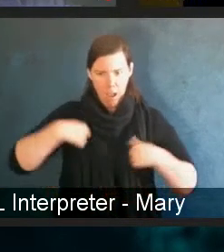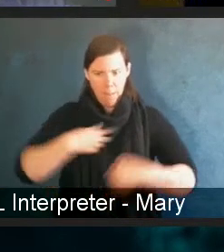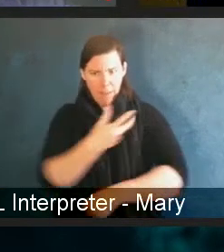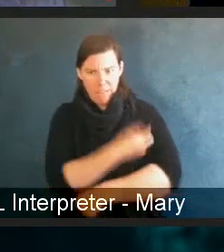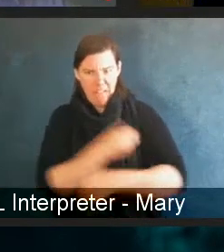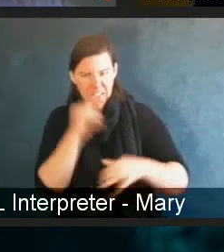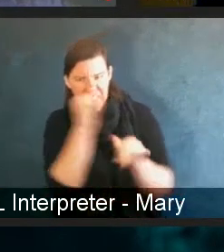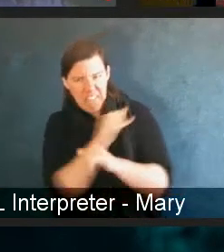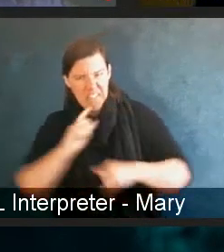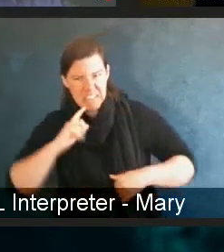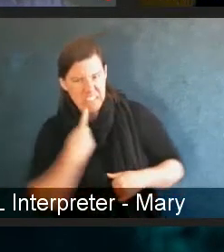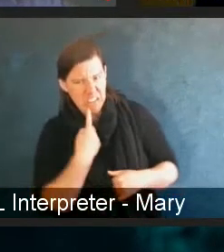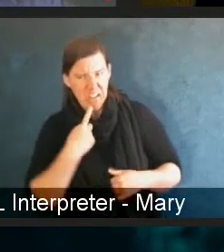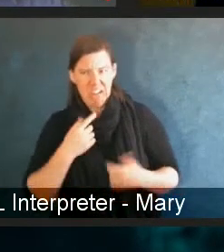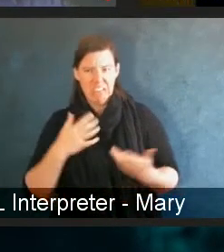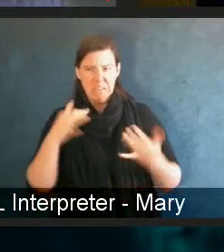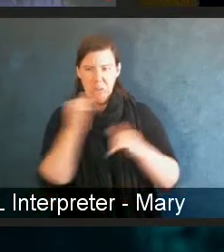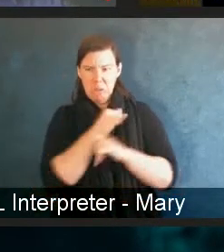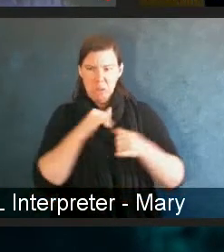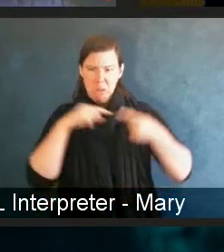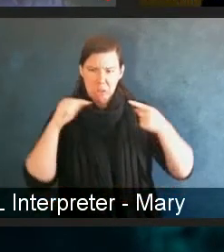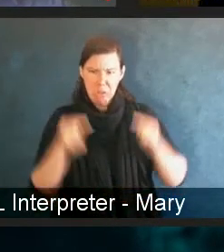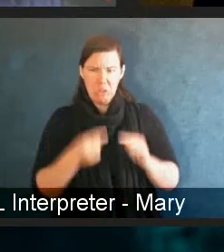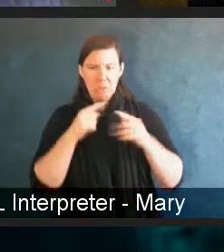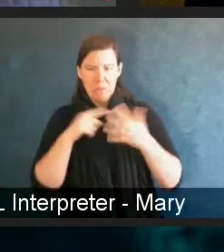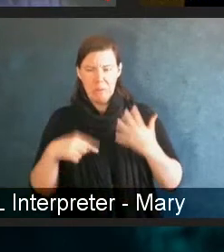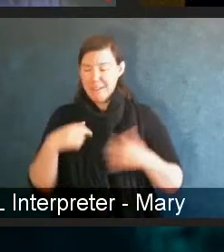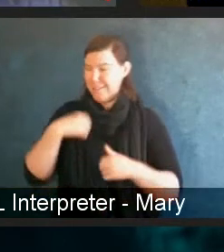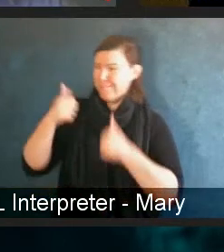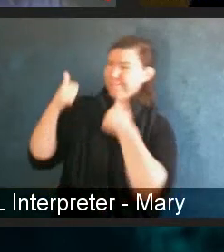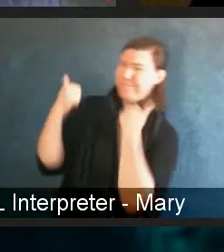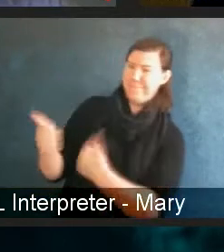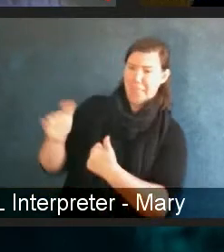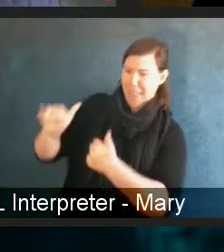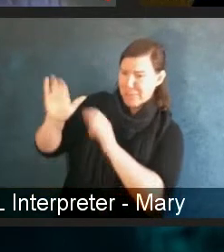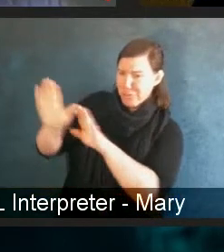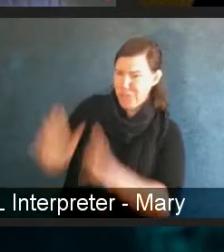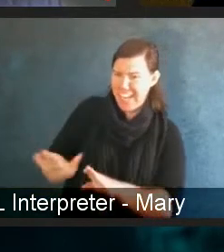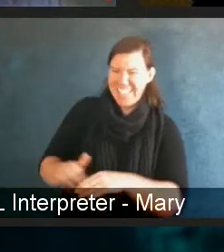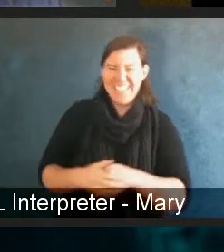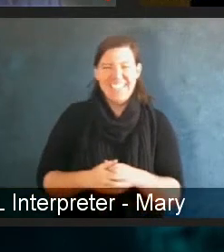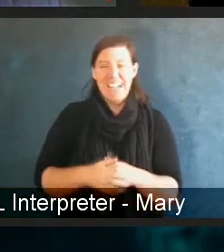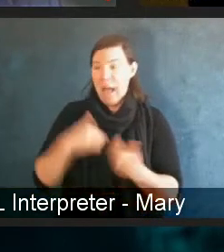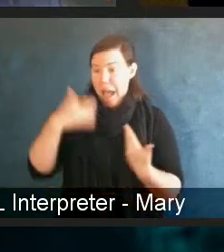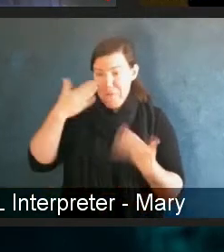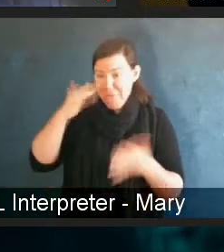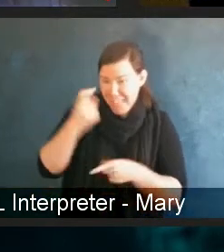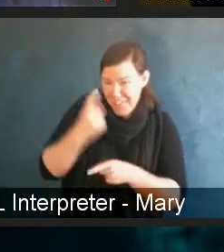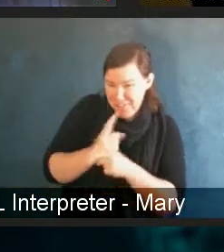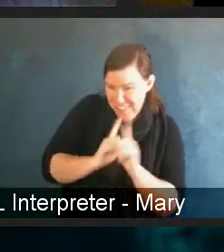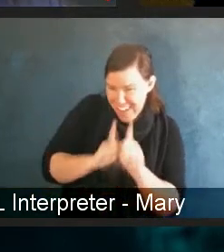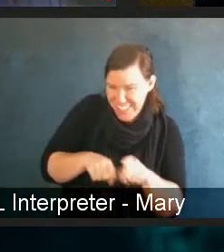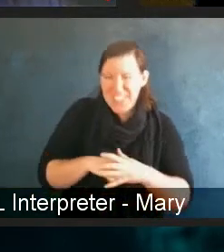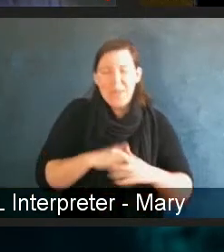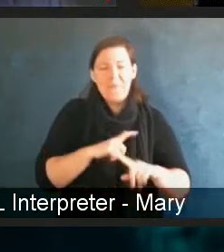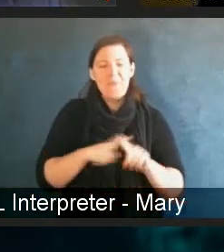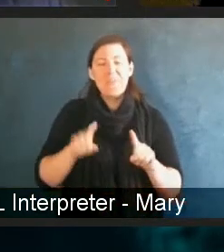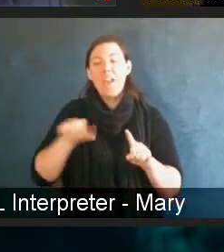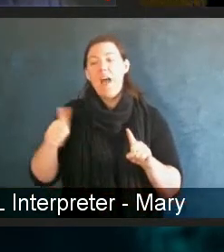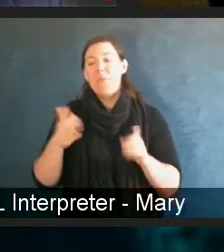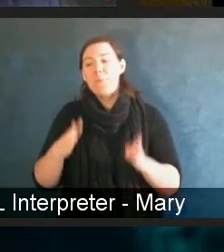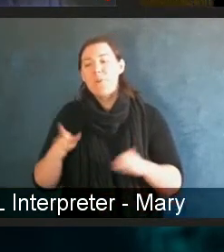I felt. And then another person has asked, related to that, is there any relationship between